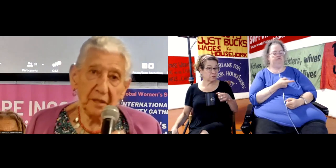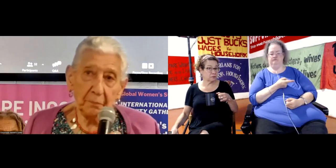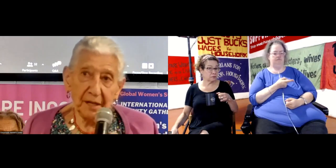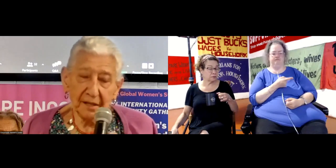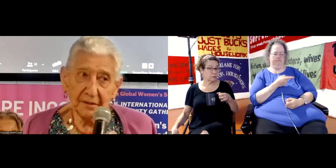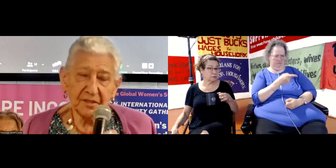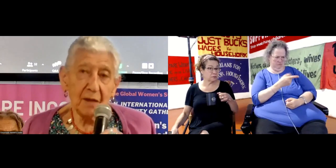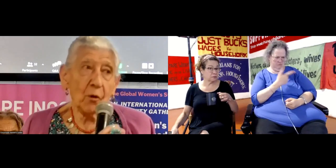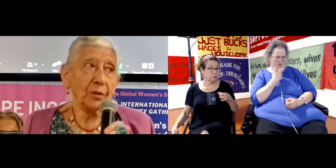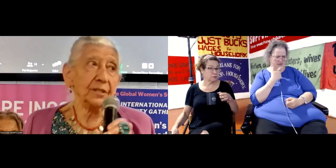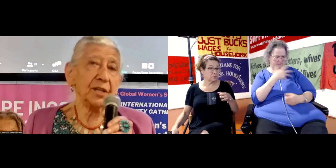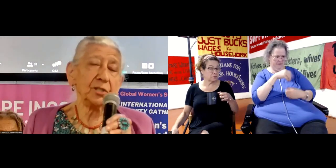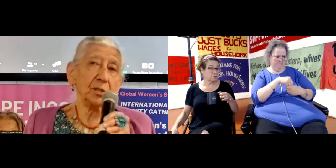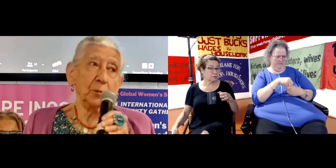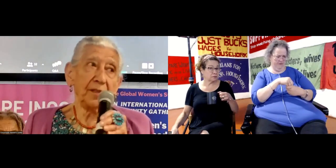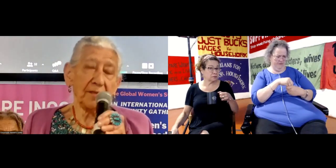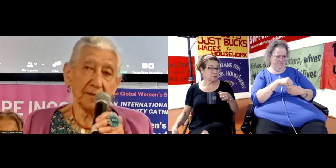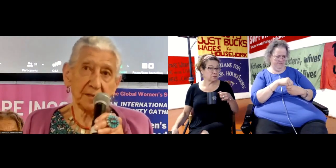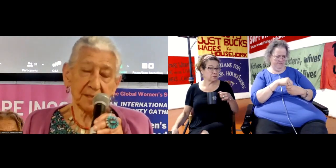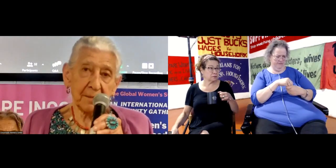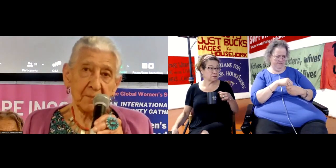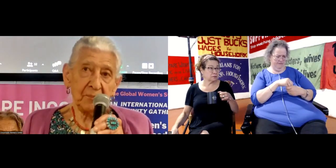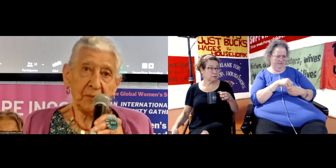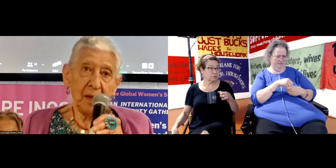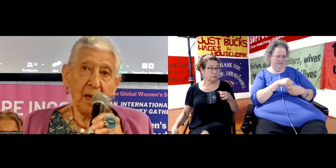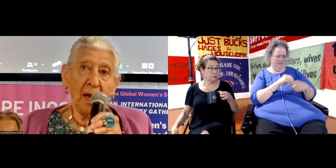lesbian women being in the same organization with others.